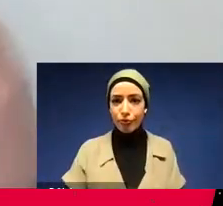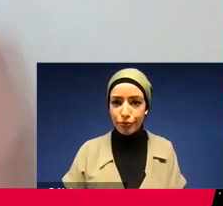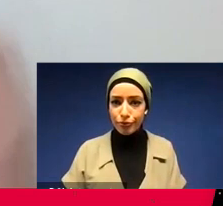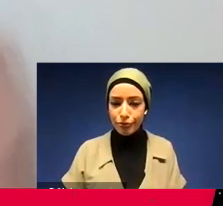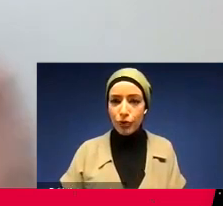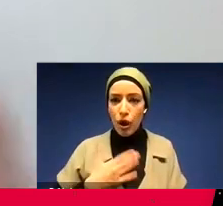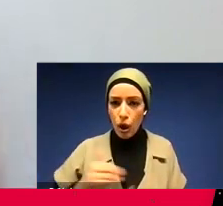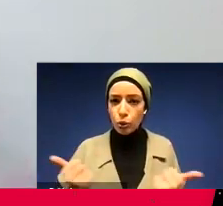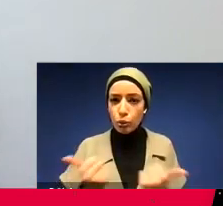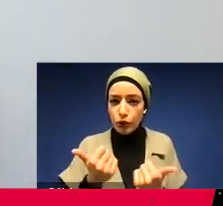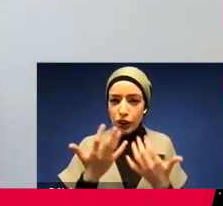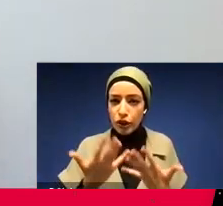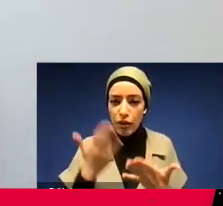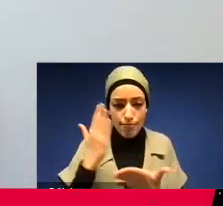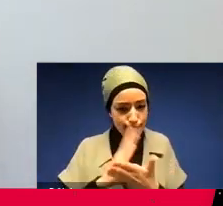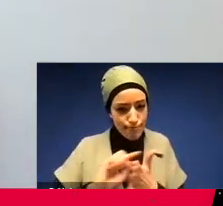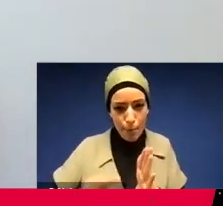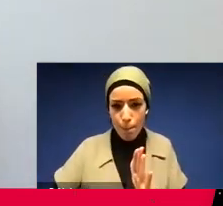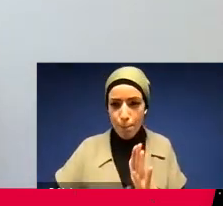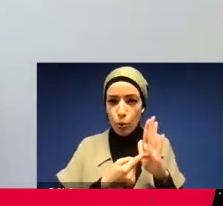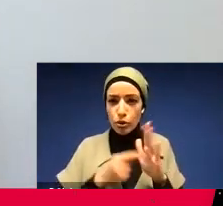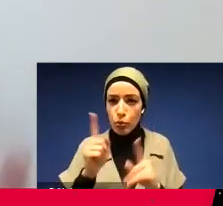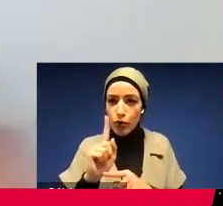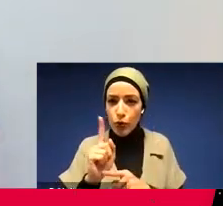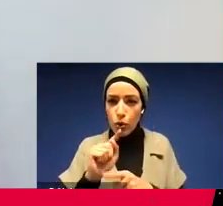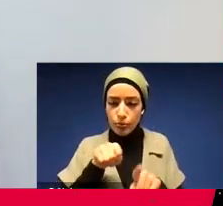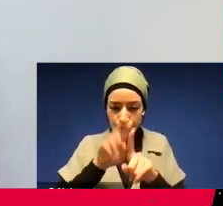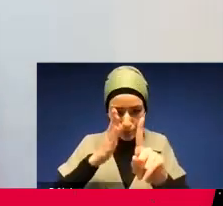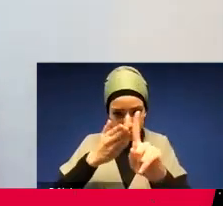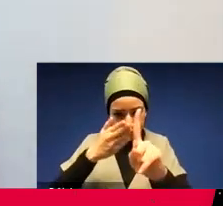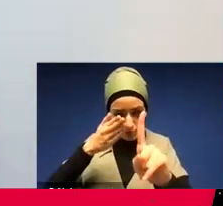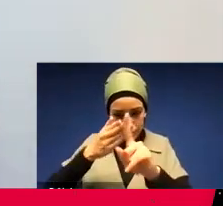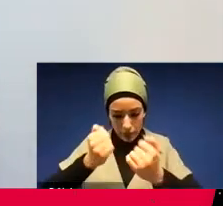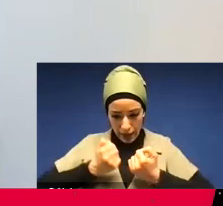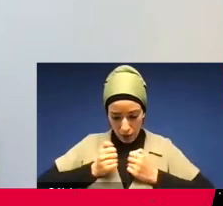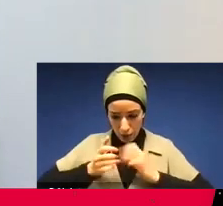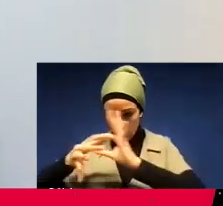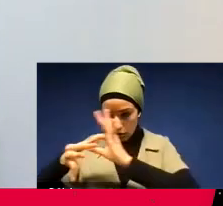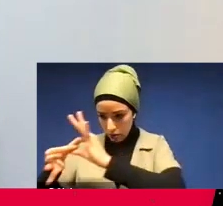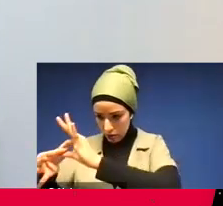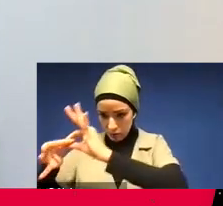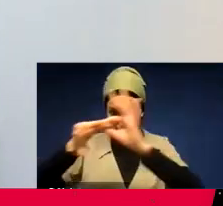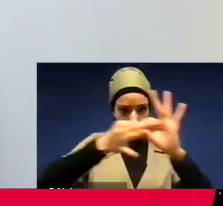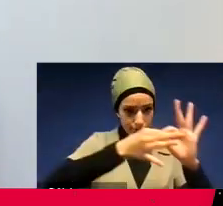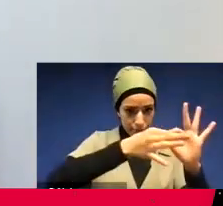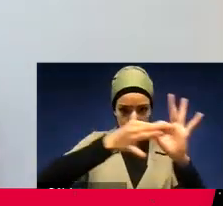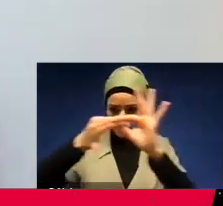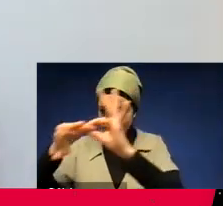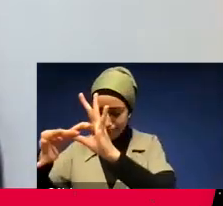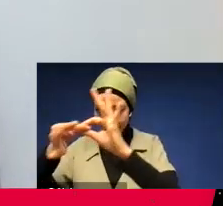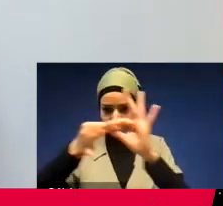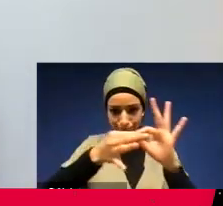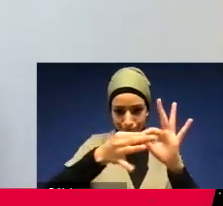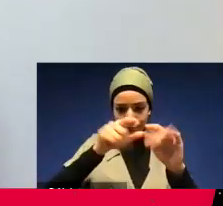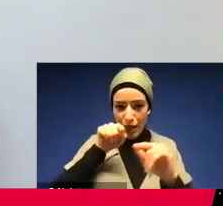it's so important to recognize our connectedness, but it's also important to recognize that that's not